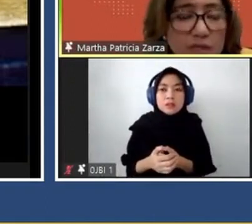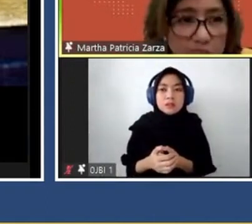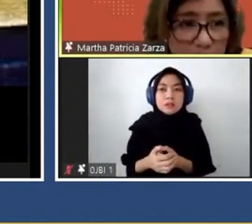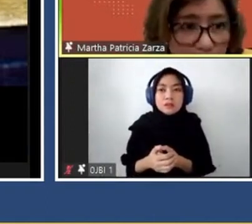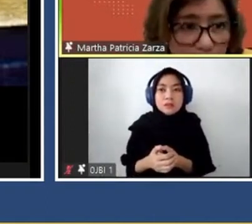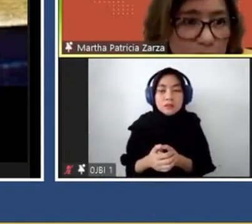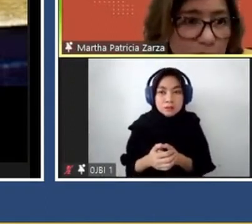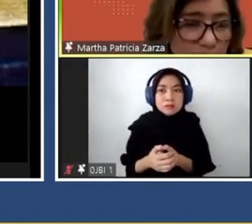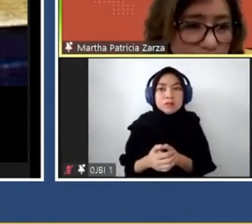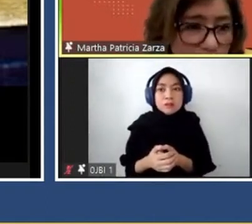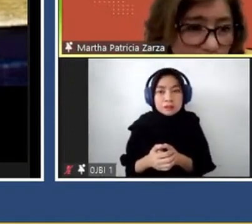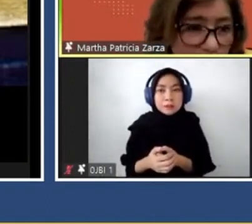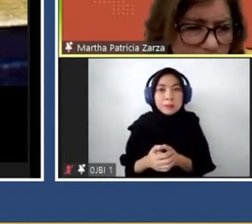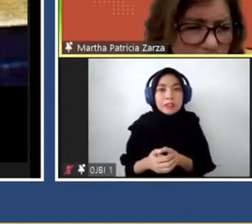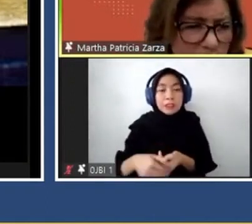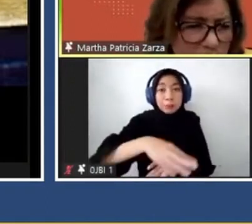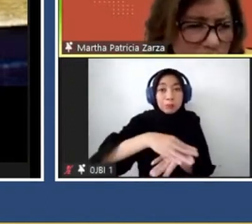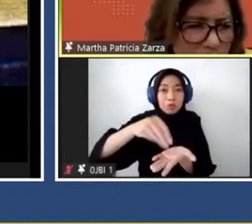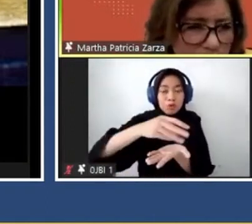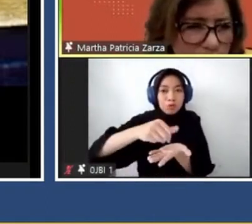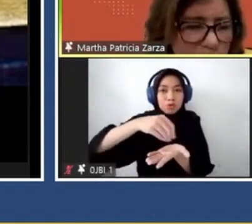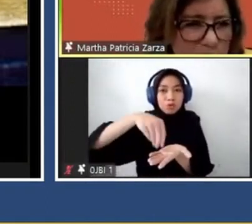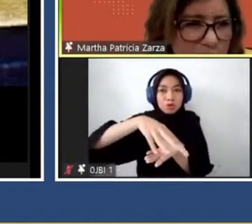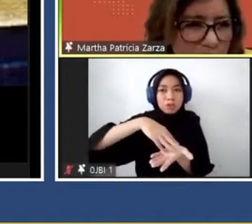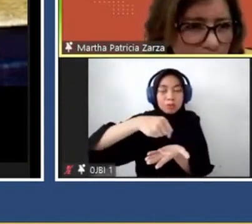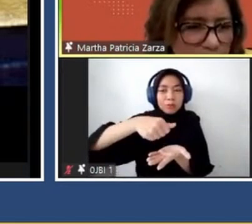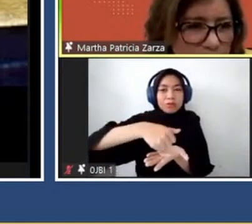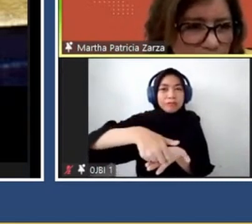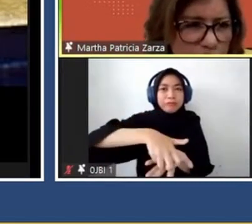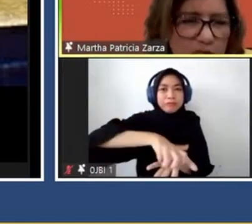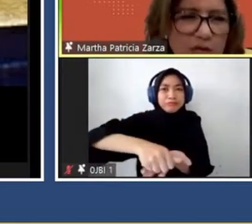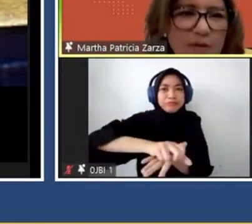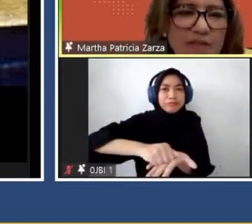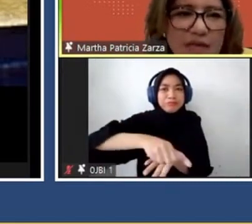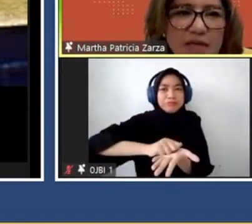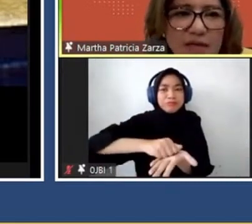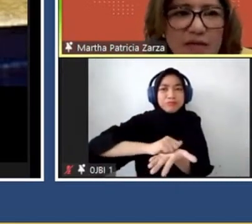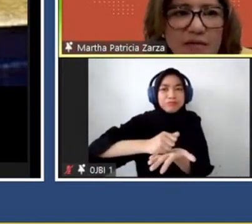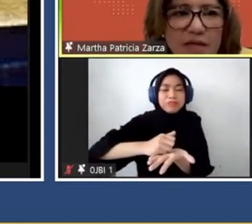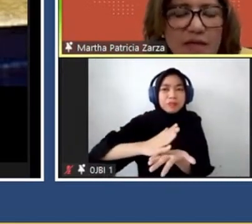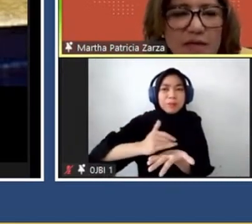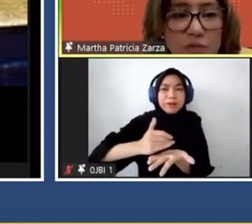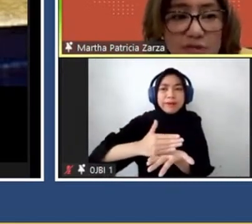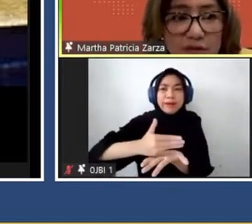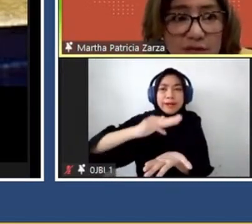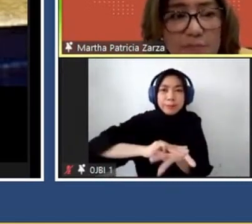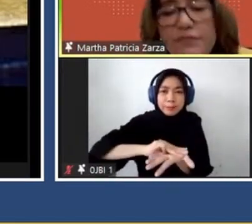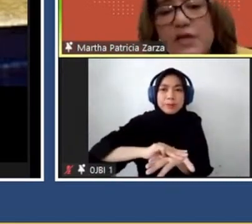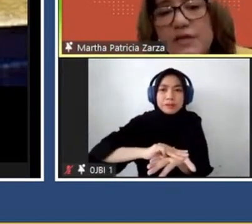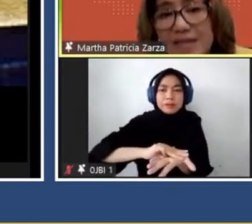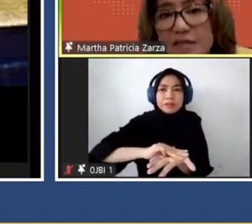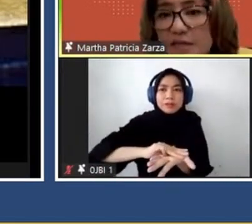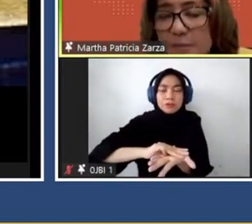have with the flour, with the, I don't remember now the name of this fish, but they cultivate